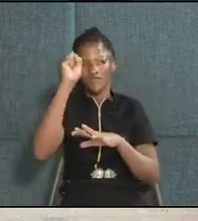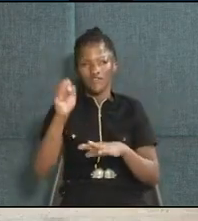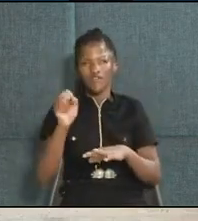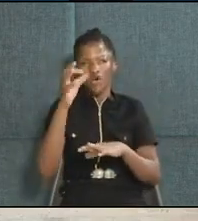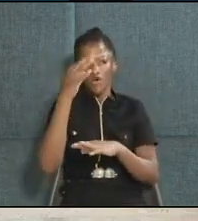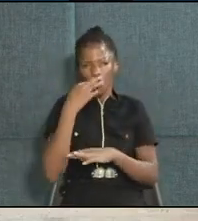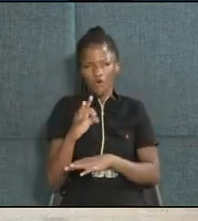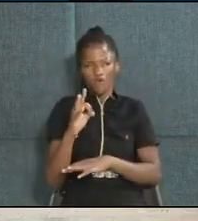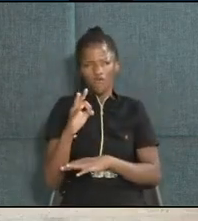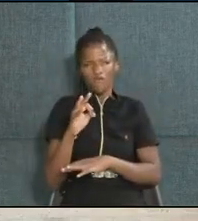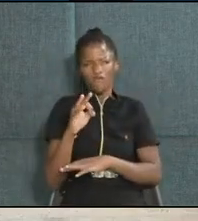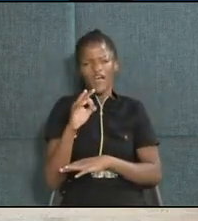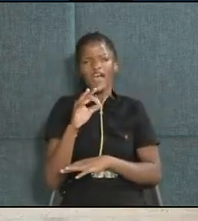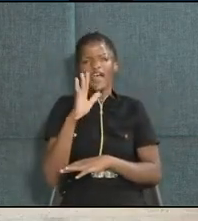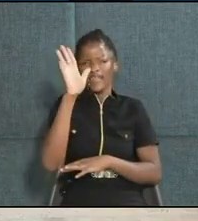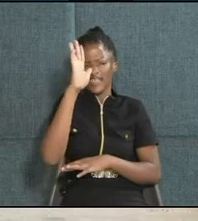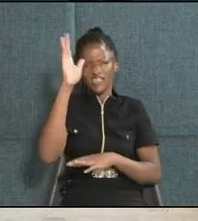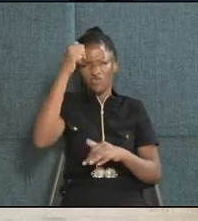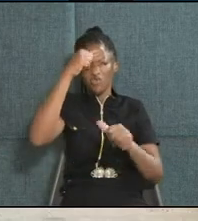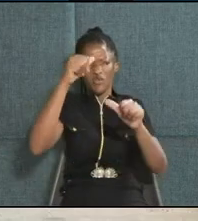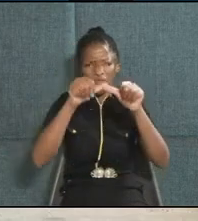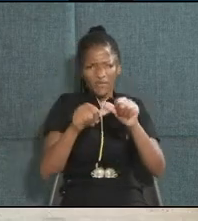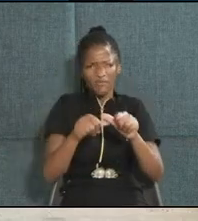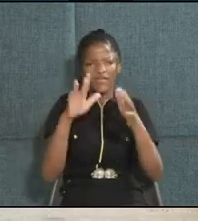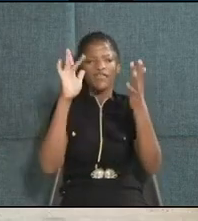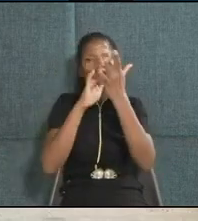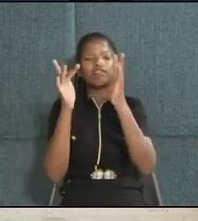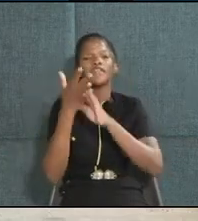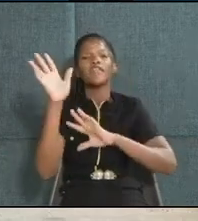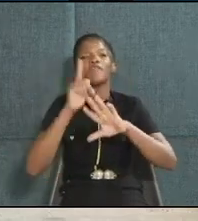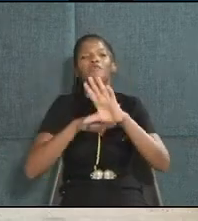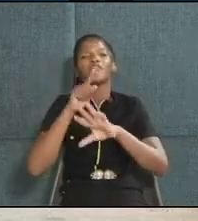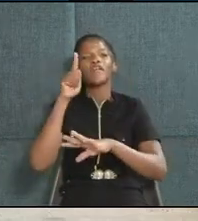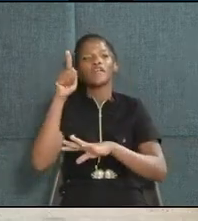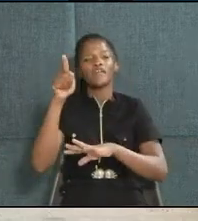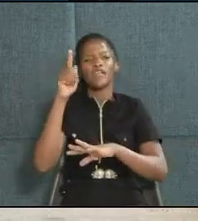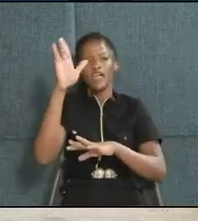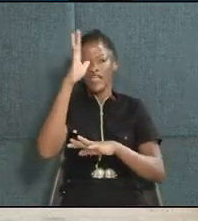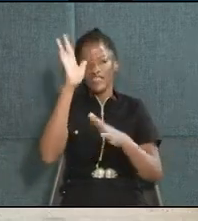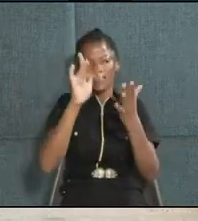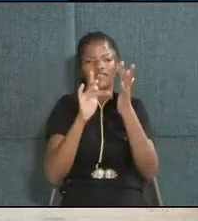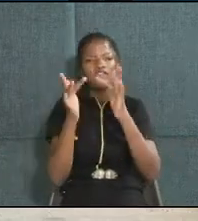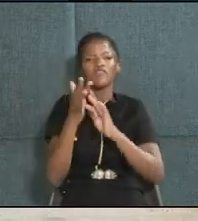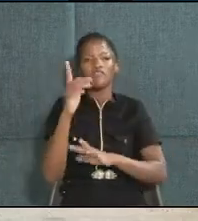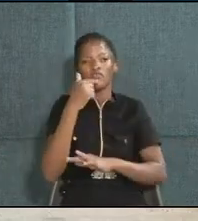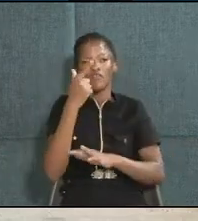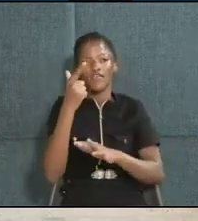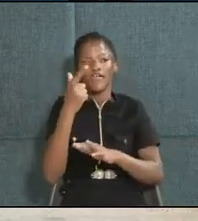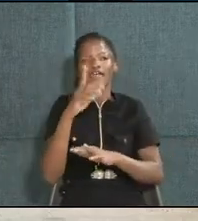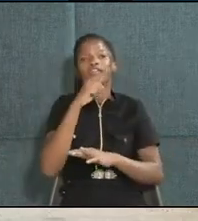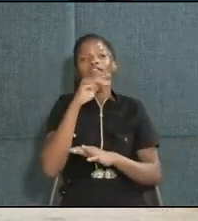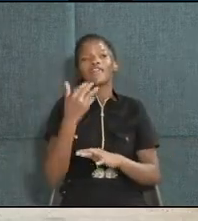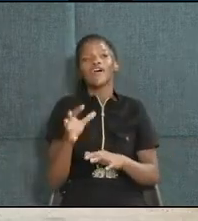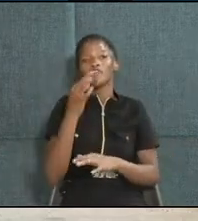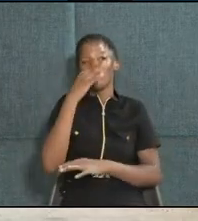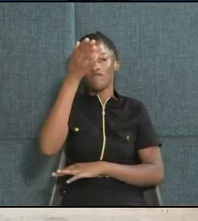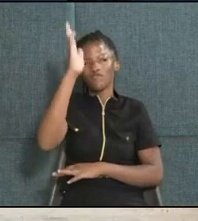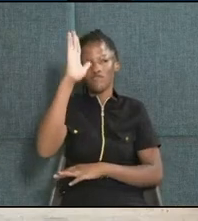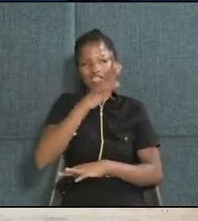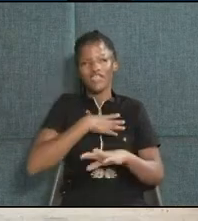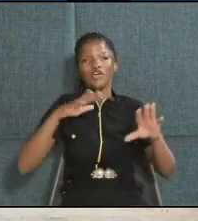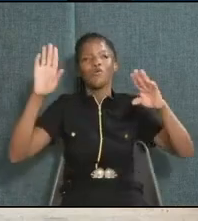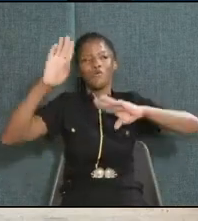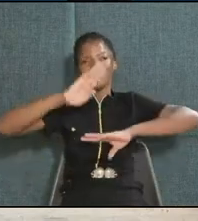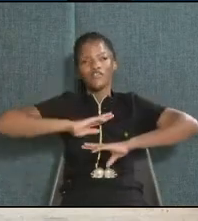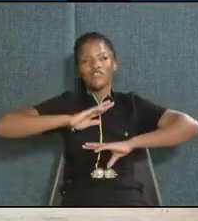blasphemy. Do you remember when Jesus was accused of blasphemy? Jesus had told the people that he was the Son of God and he was equal